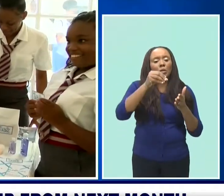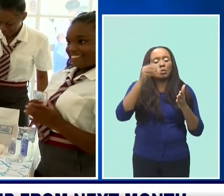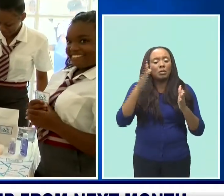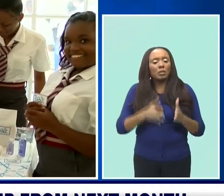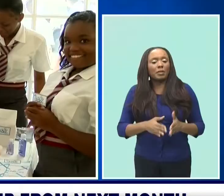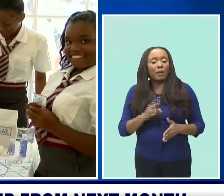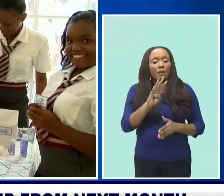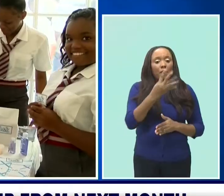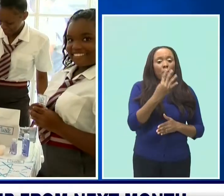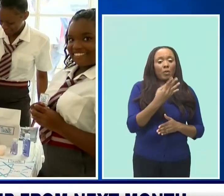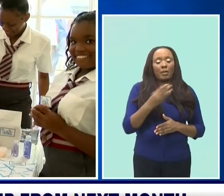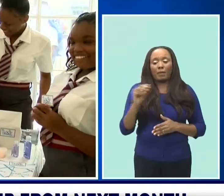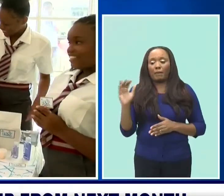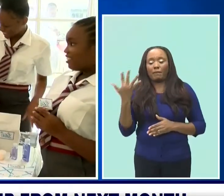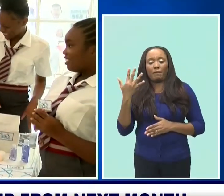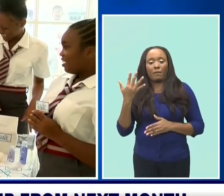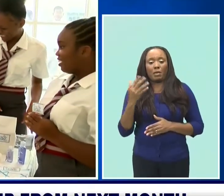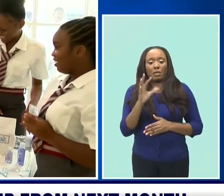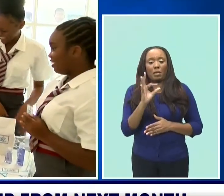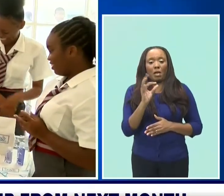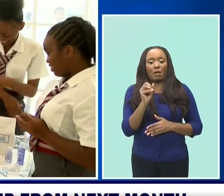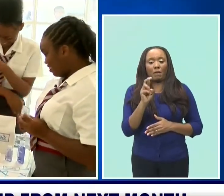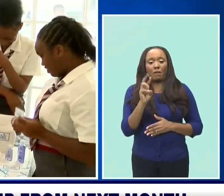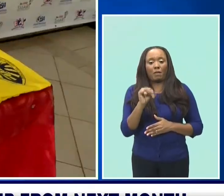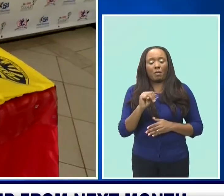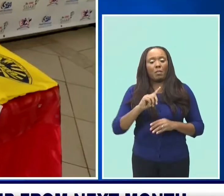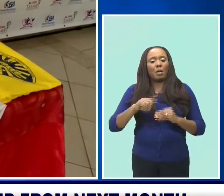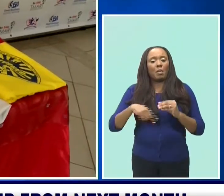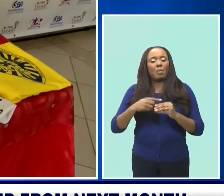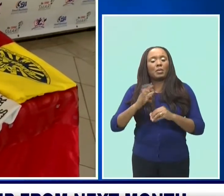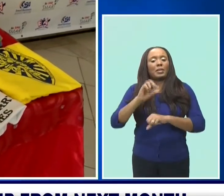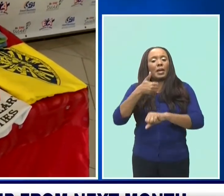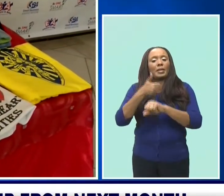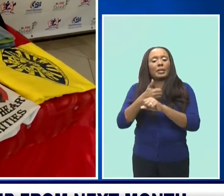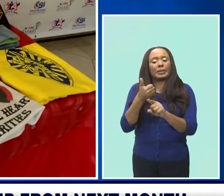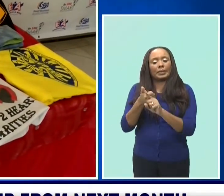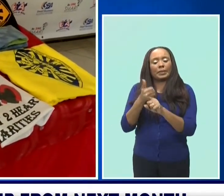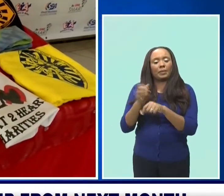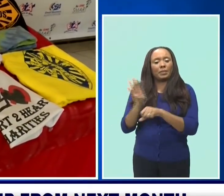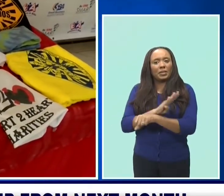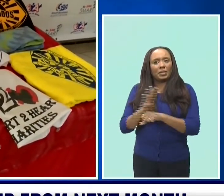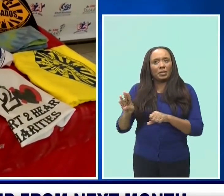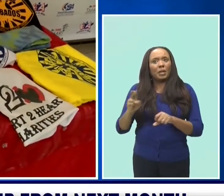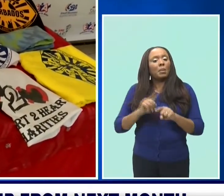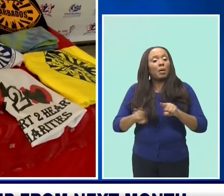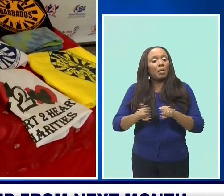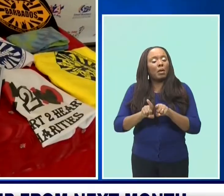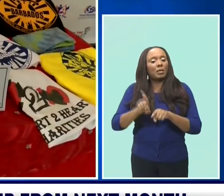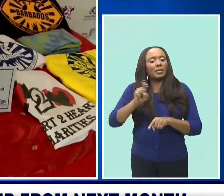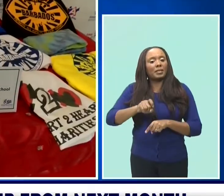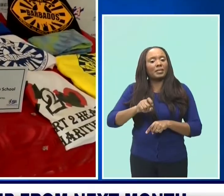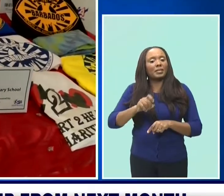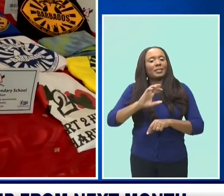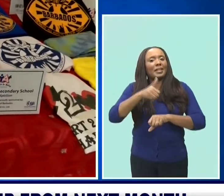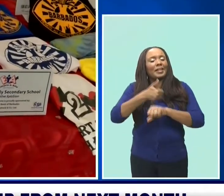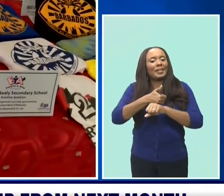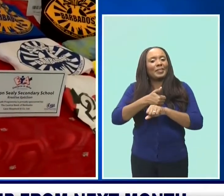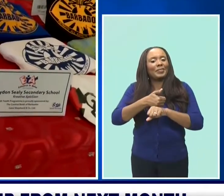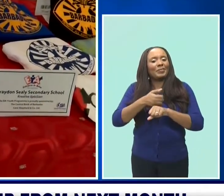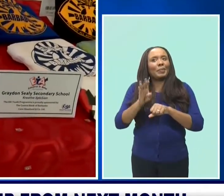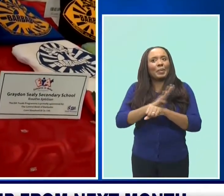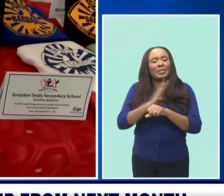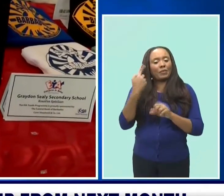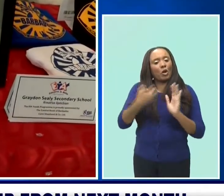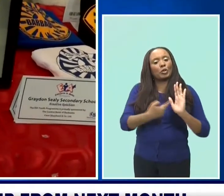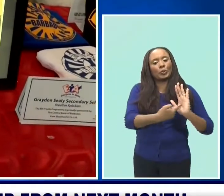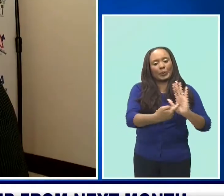form the theory of entrepreneurship, but there's also a practical component which involves students creating a business. Ms. Taylor says interest